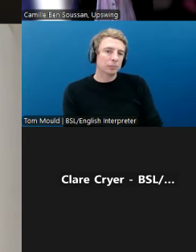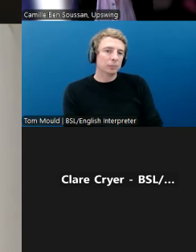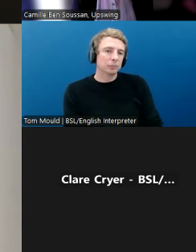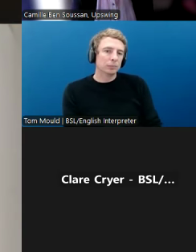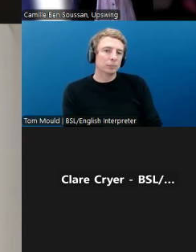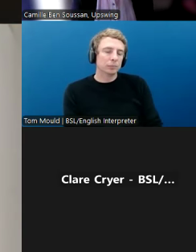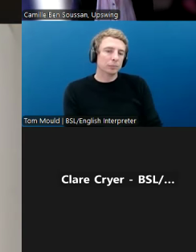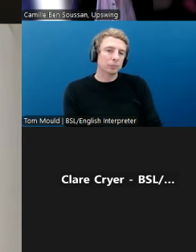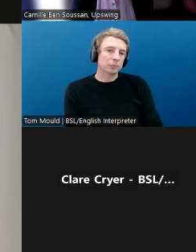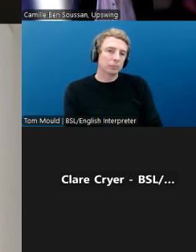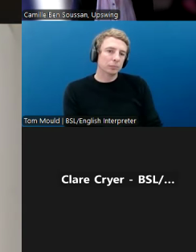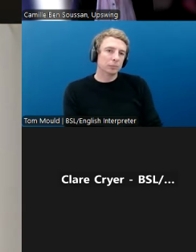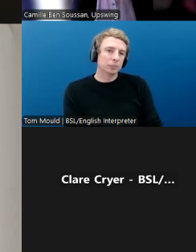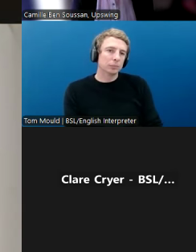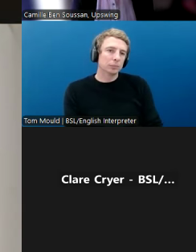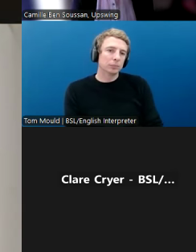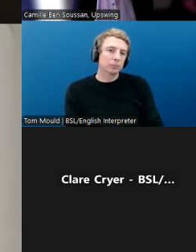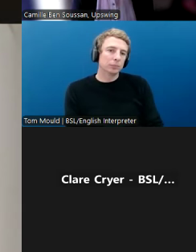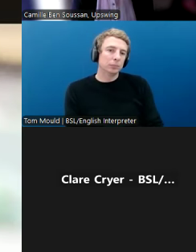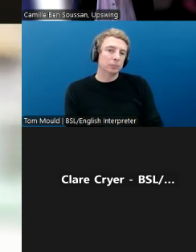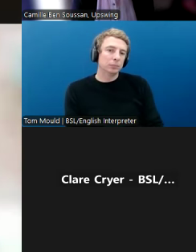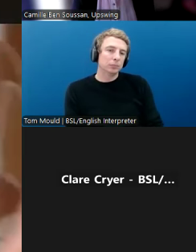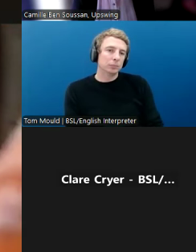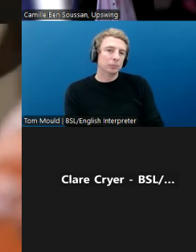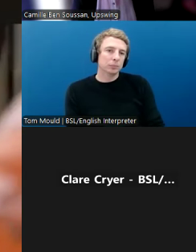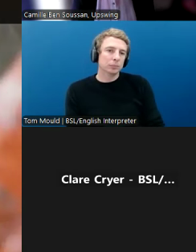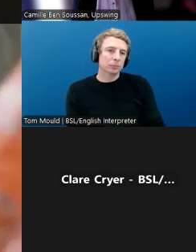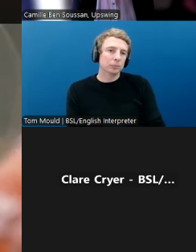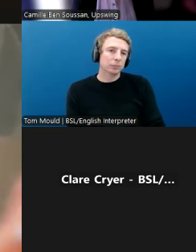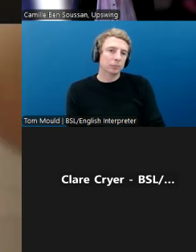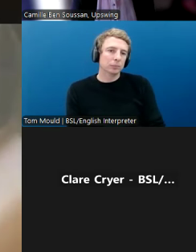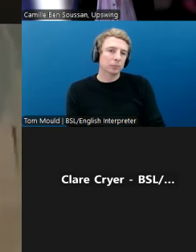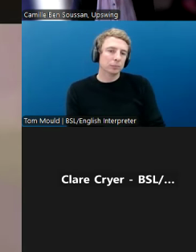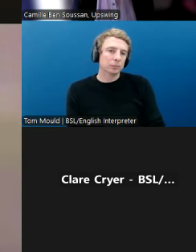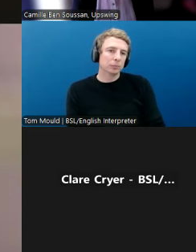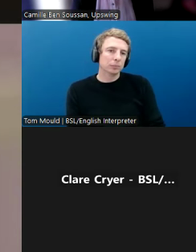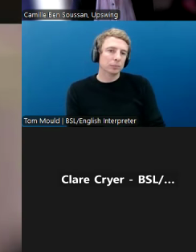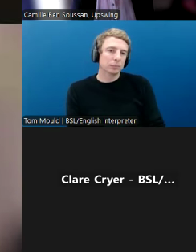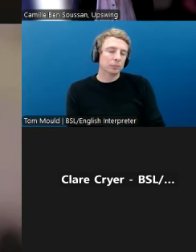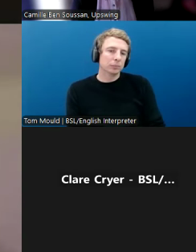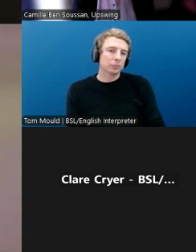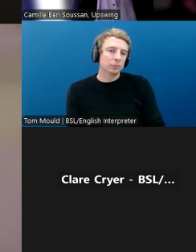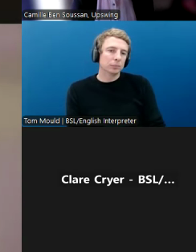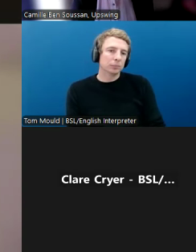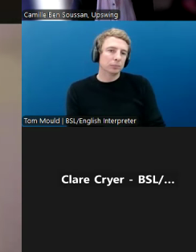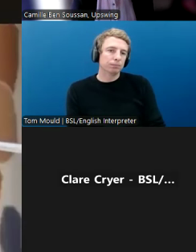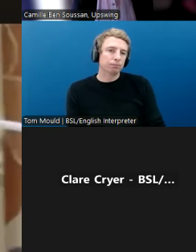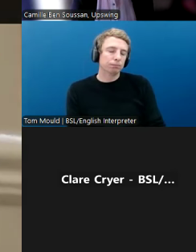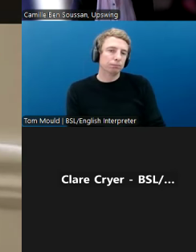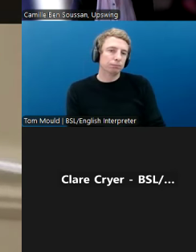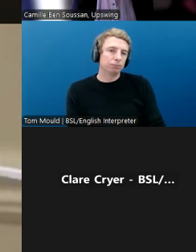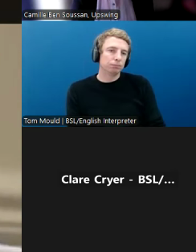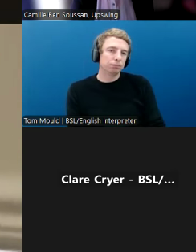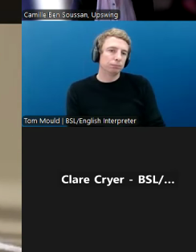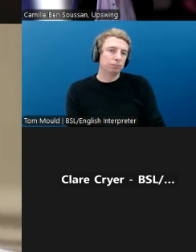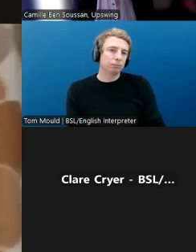responded before to stimulus of activity coming out of themselves,